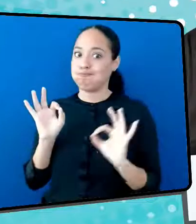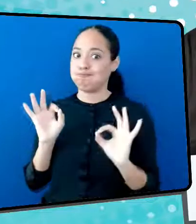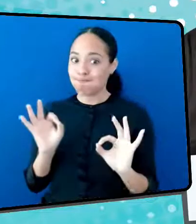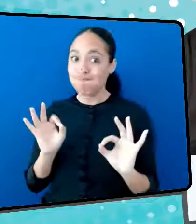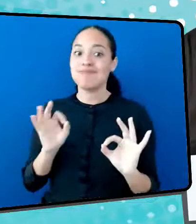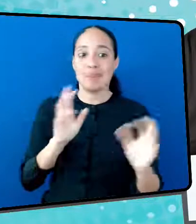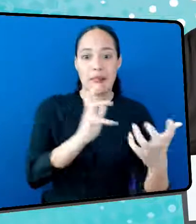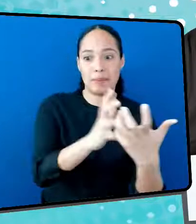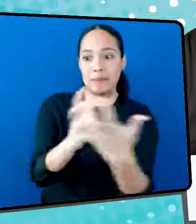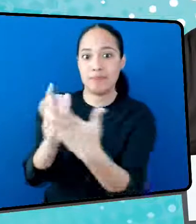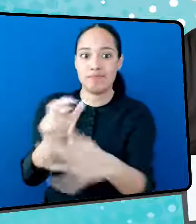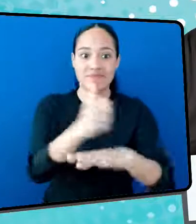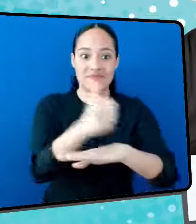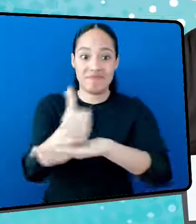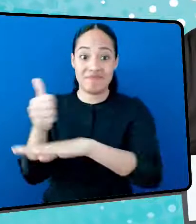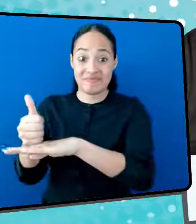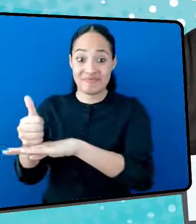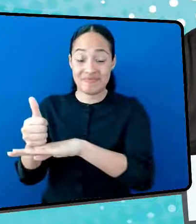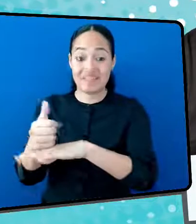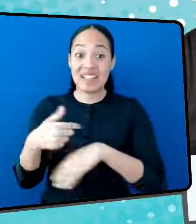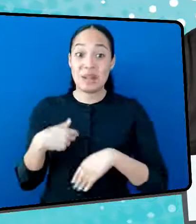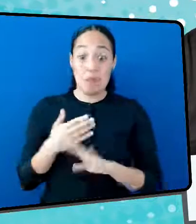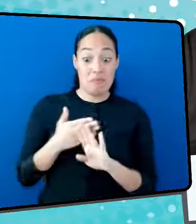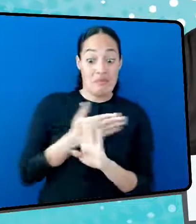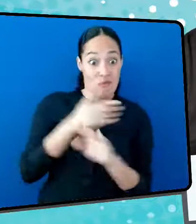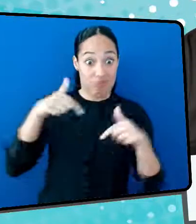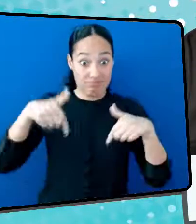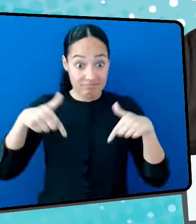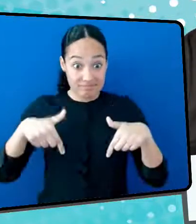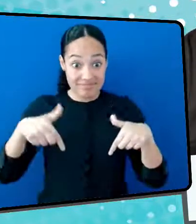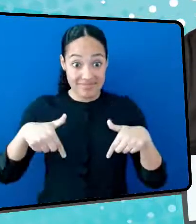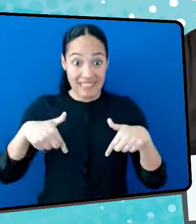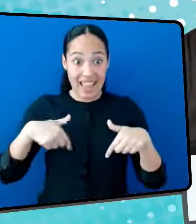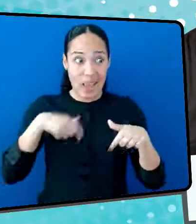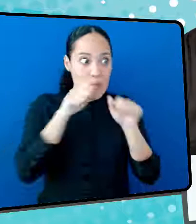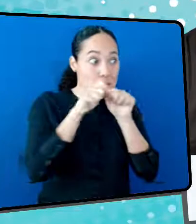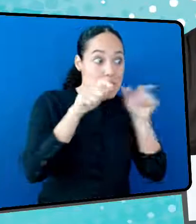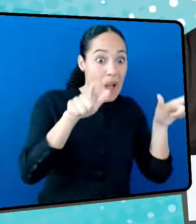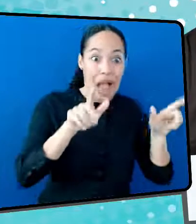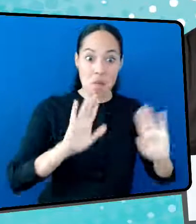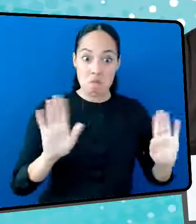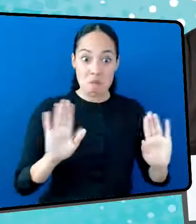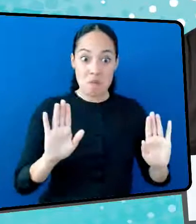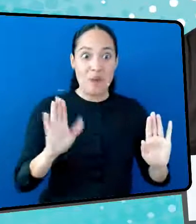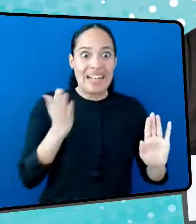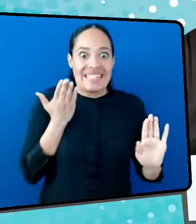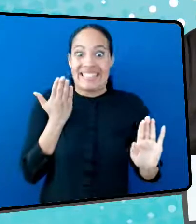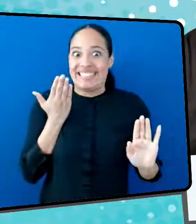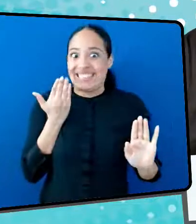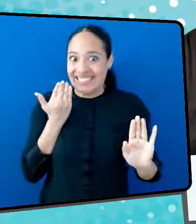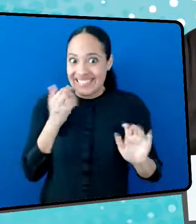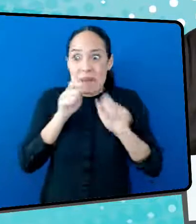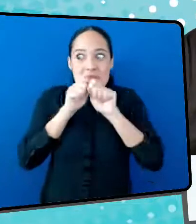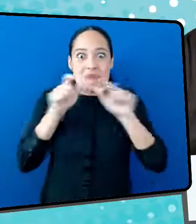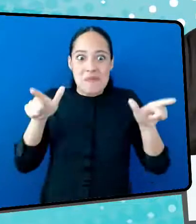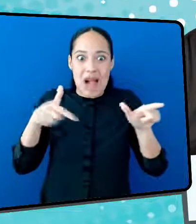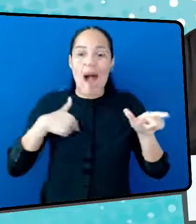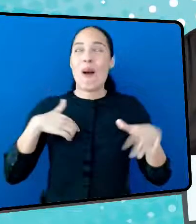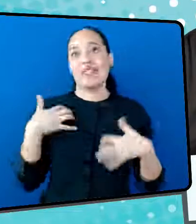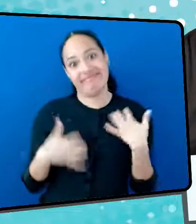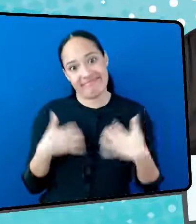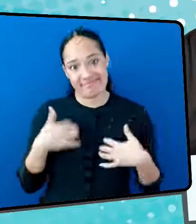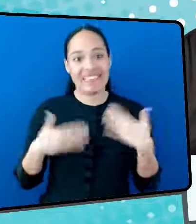that would be public before today, but literally yesterday it was announced. I'm really excited that Adam Brooks, has got